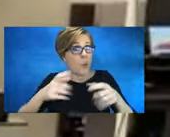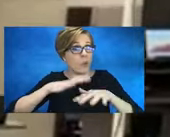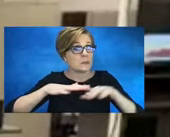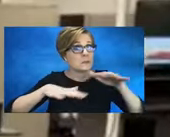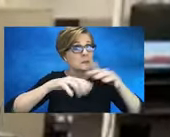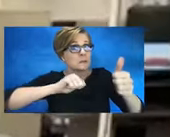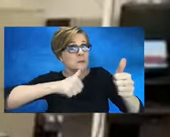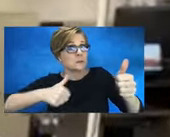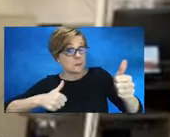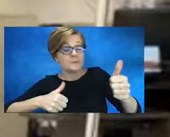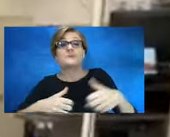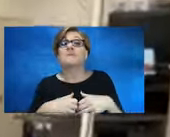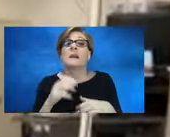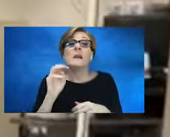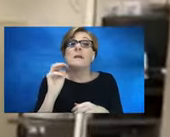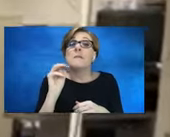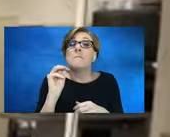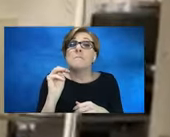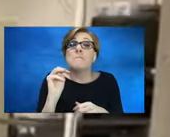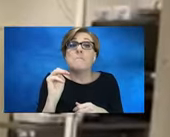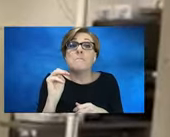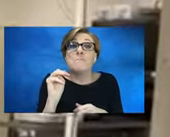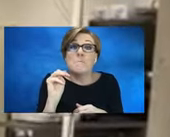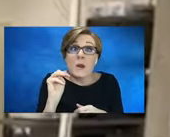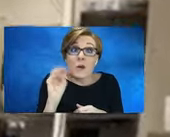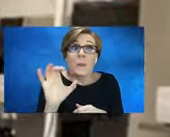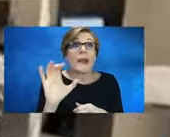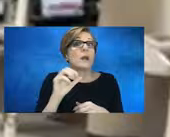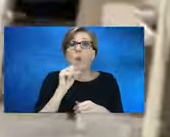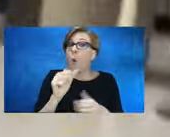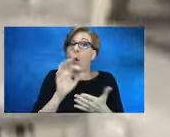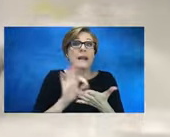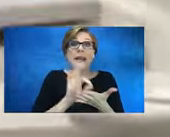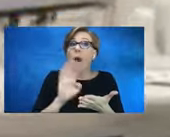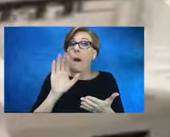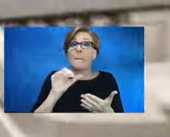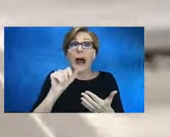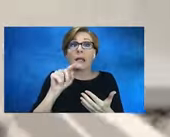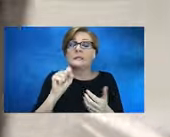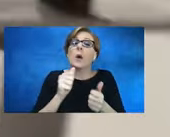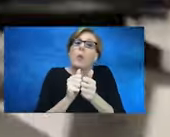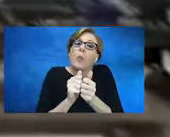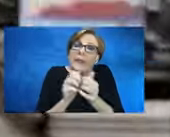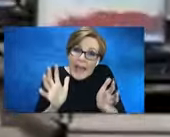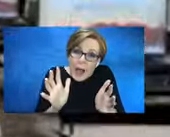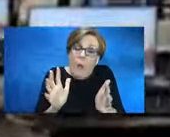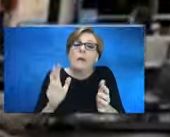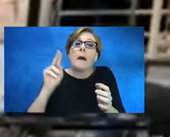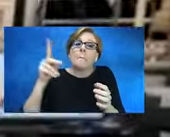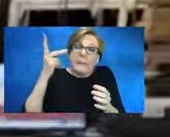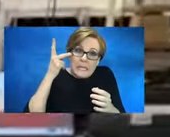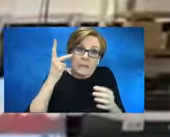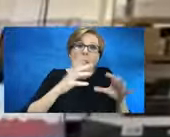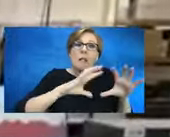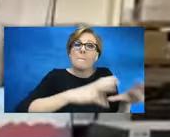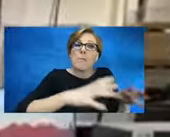not tabulate ballots unless we have political party observers present. And political party observers, these are appointees by